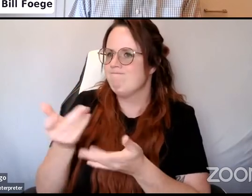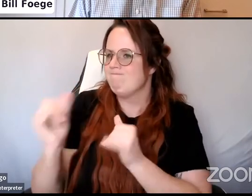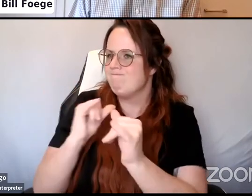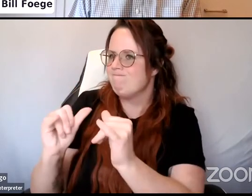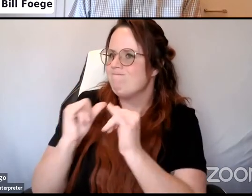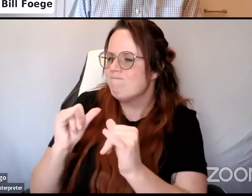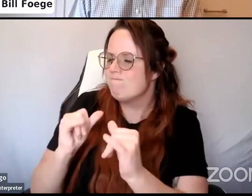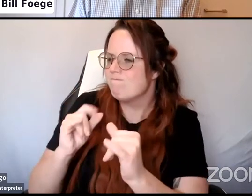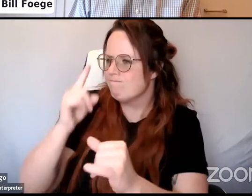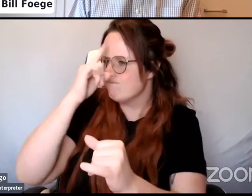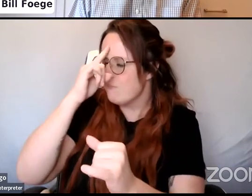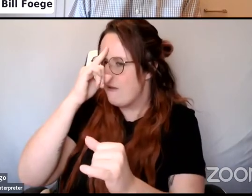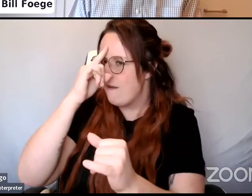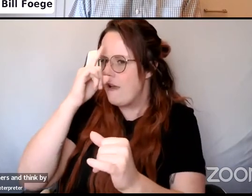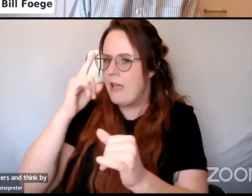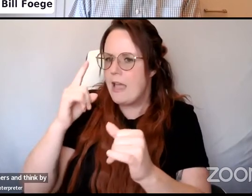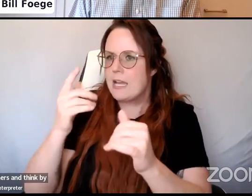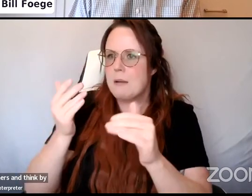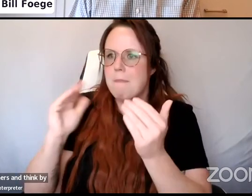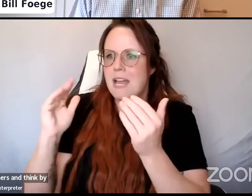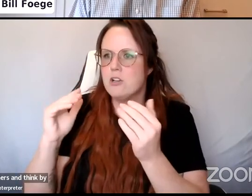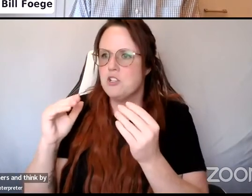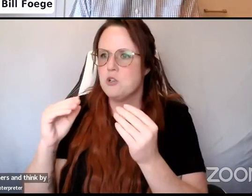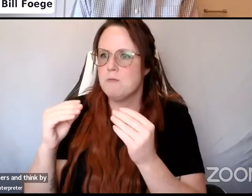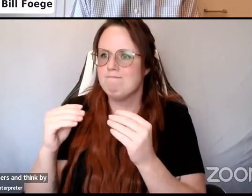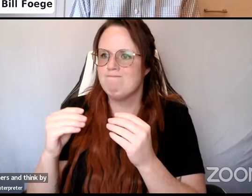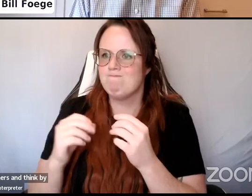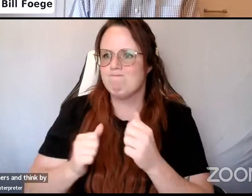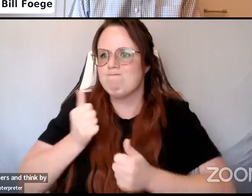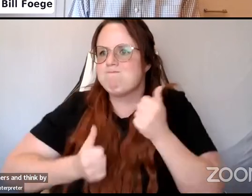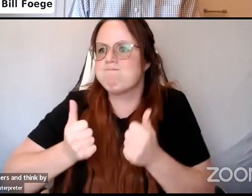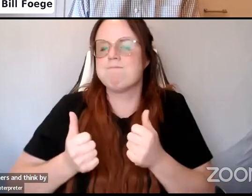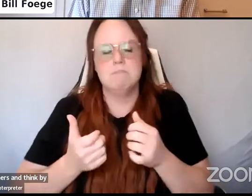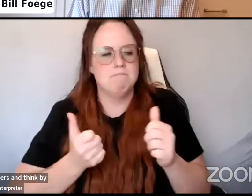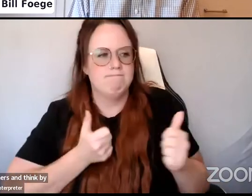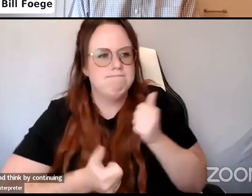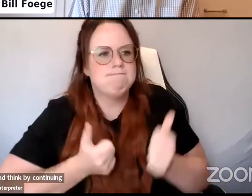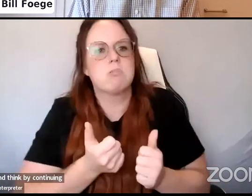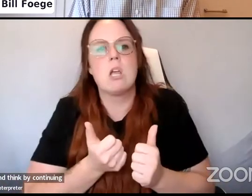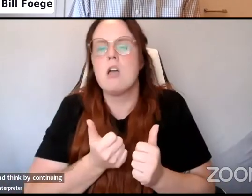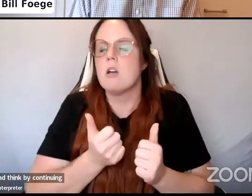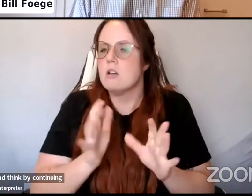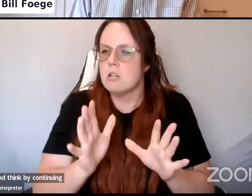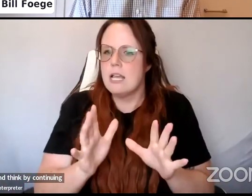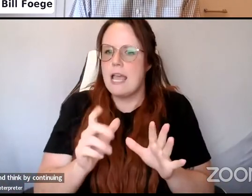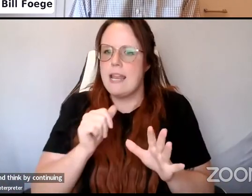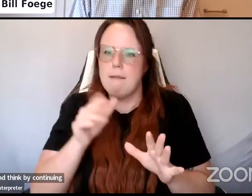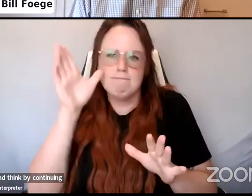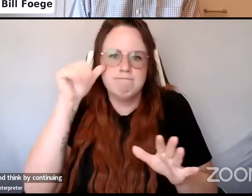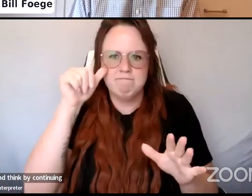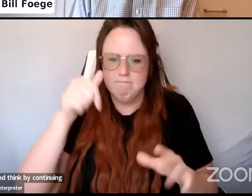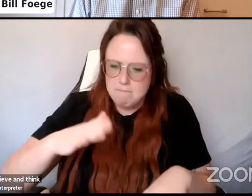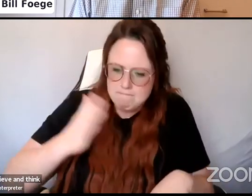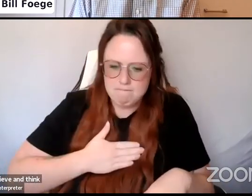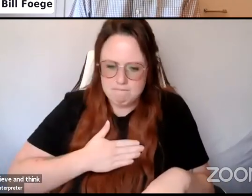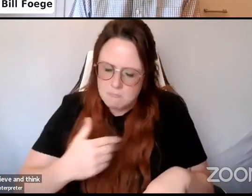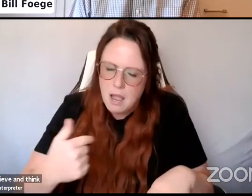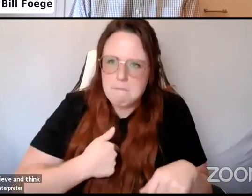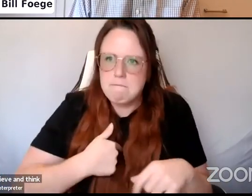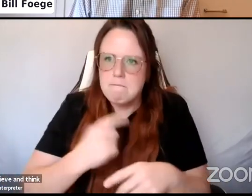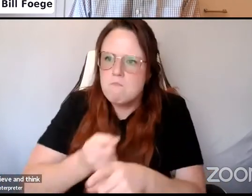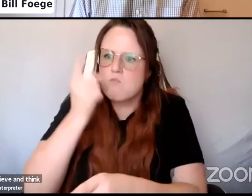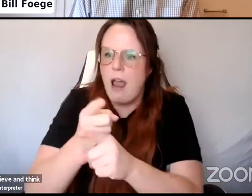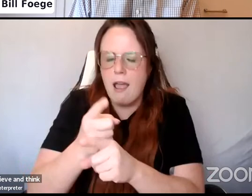and think by continuing to insist on what we believe and think that that's what's going to